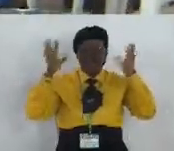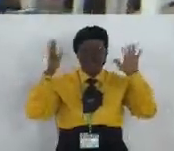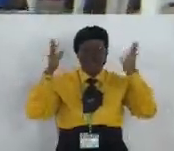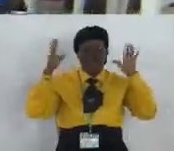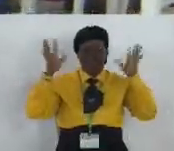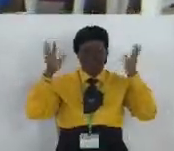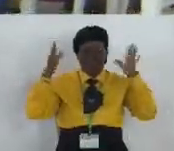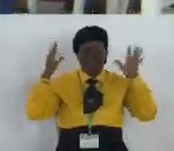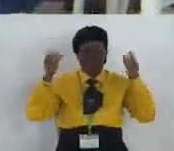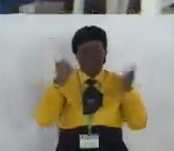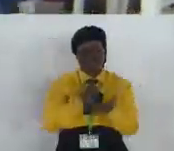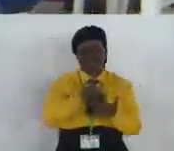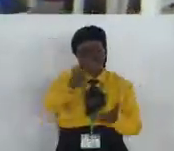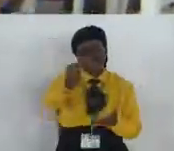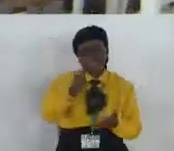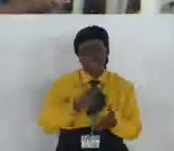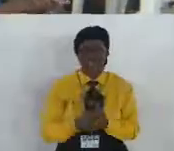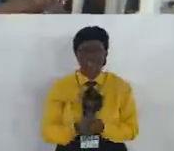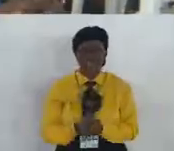Amen.